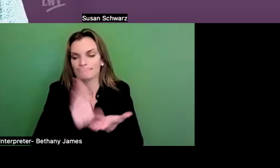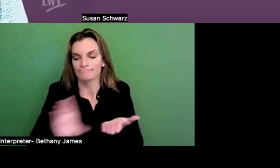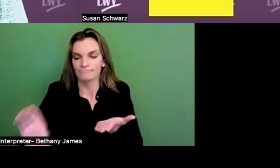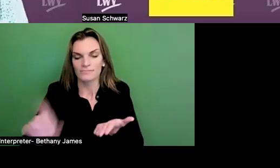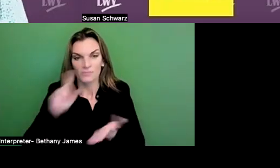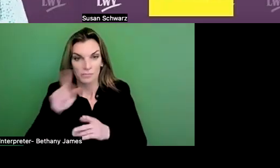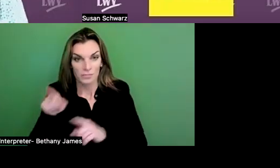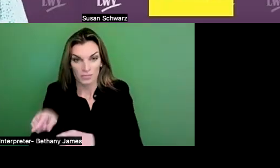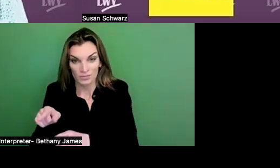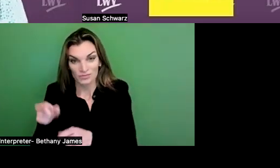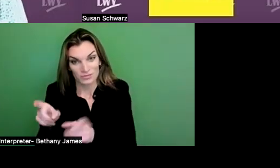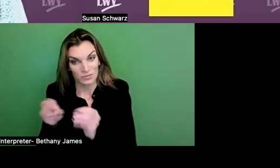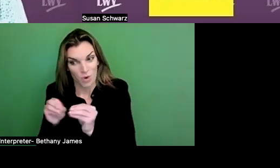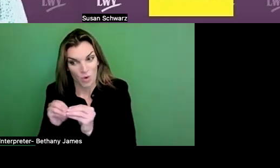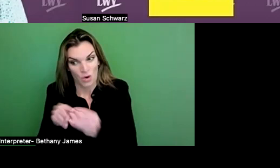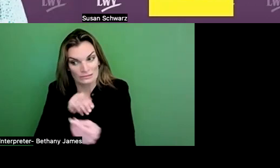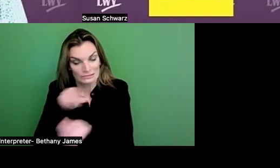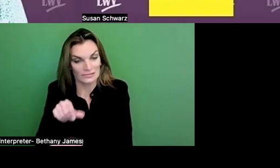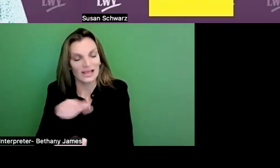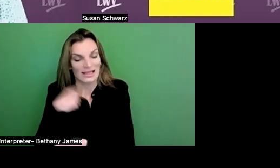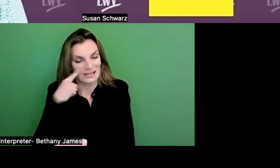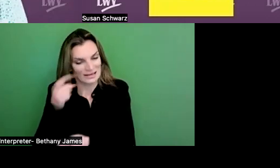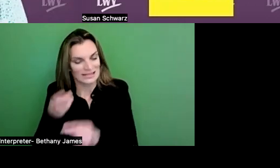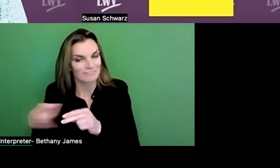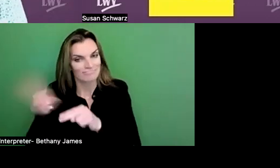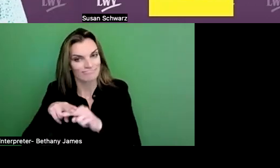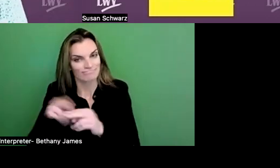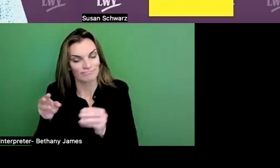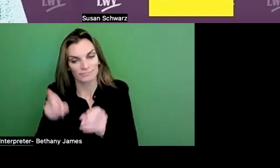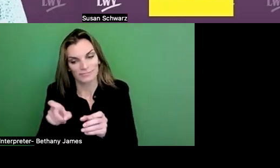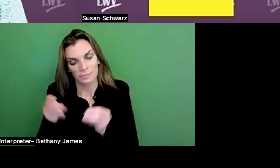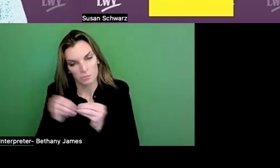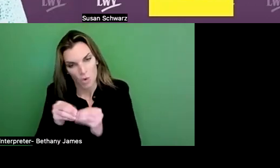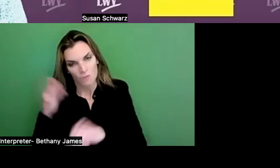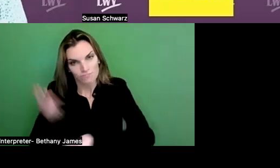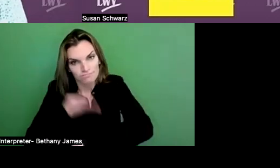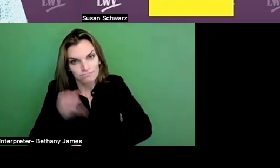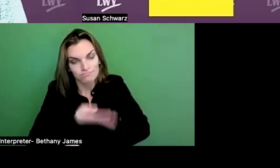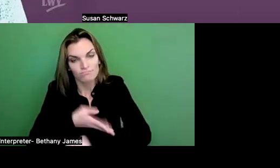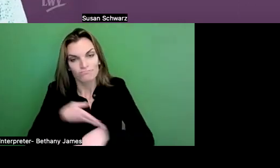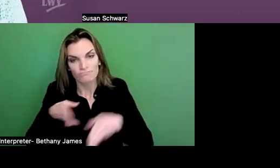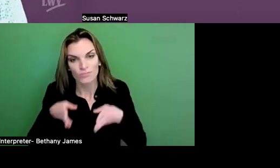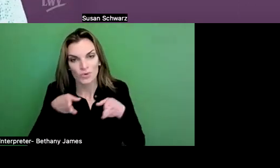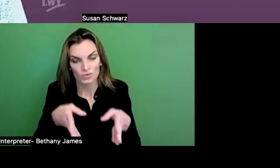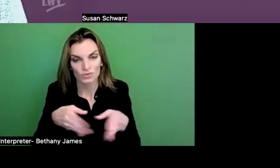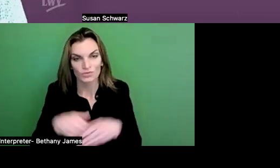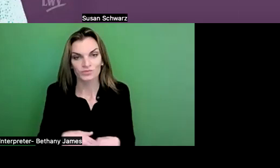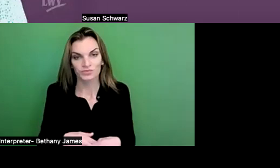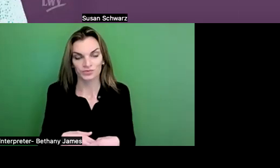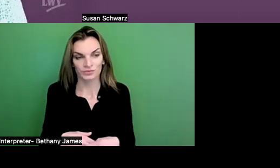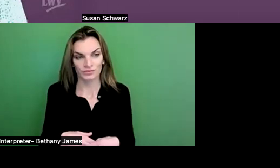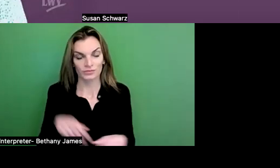think we need to raise that budget and fix more roads every year. And the